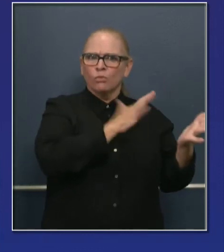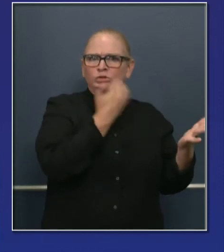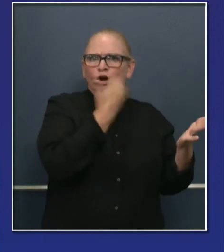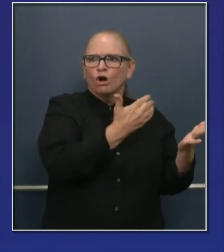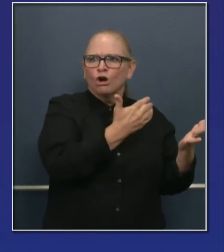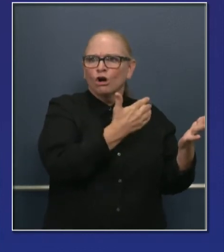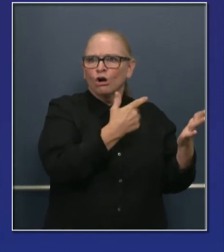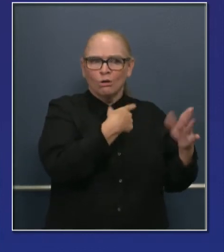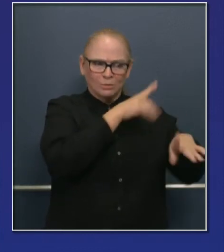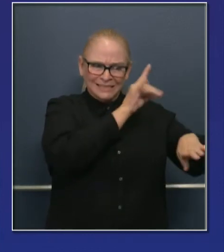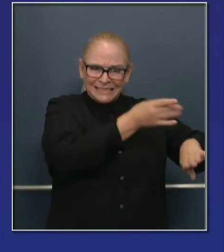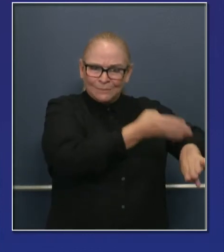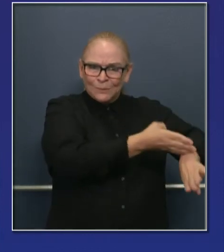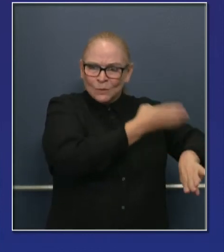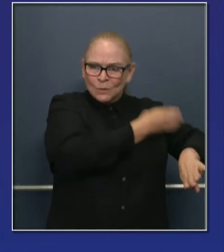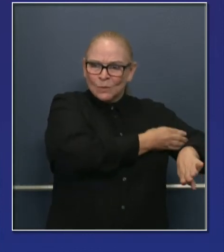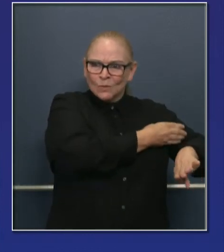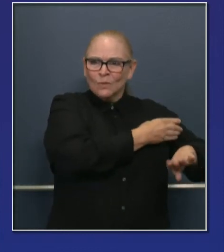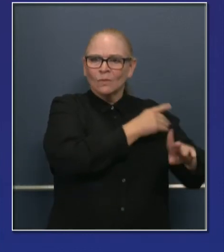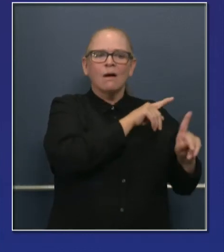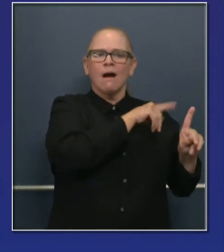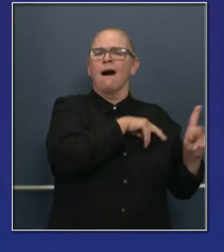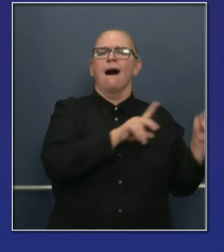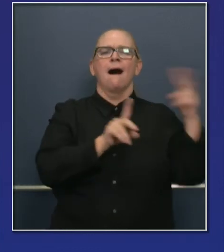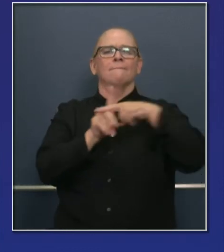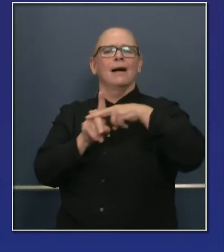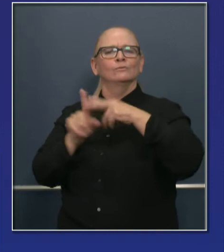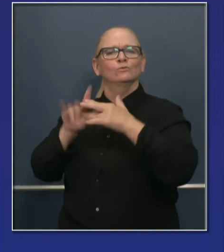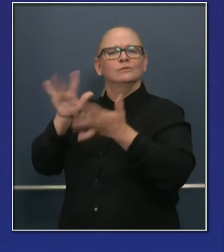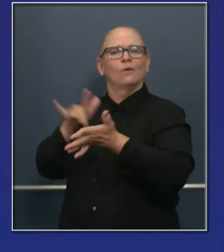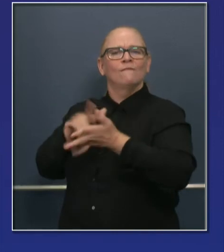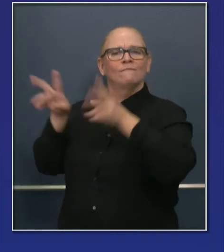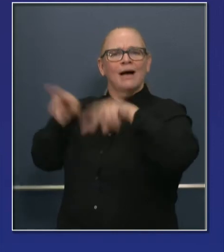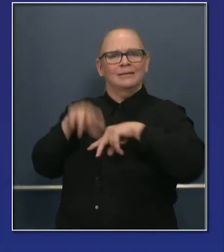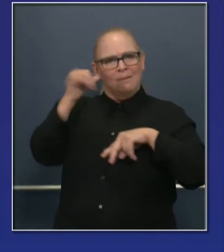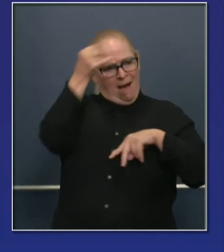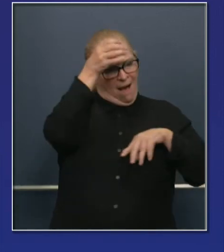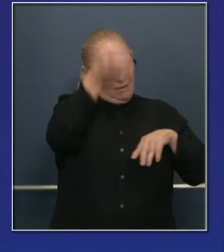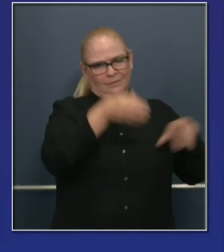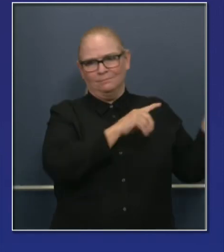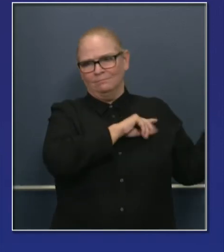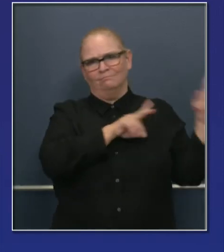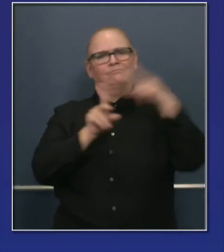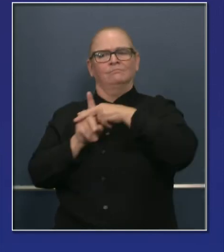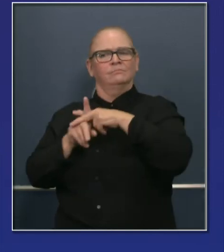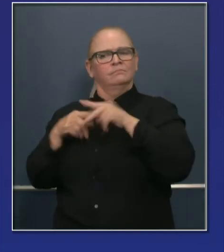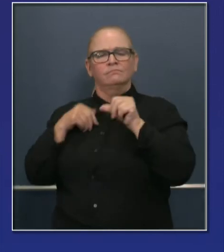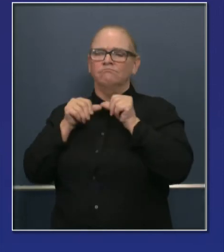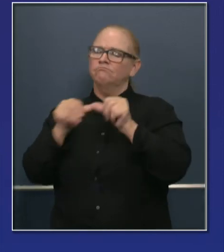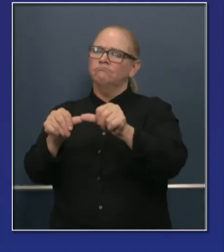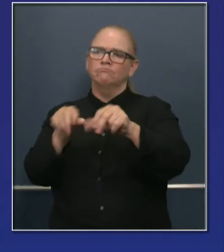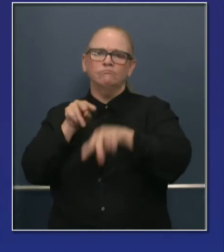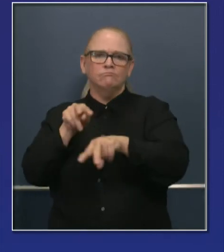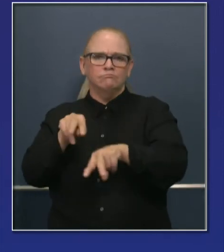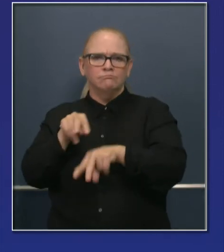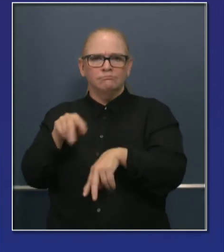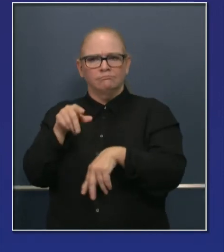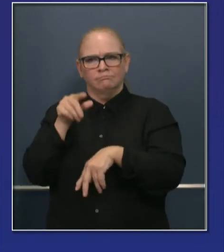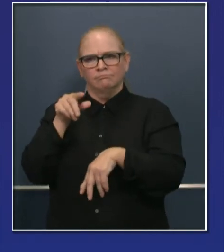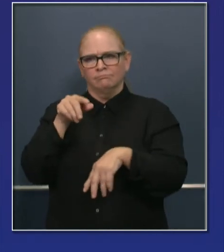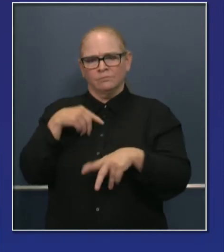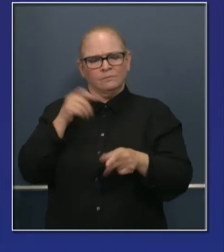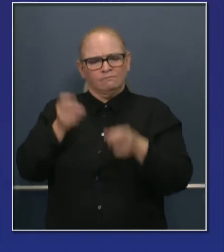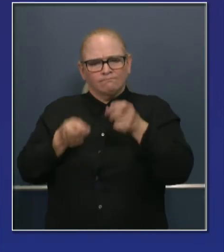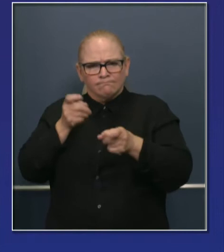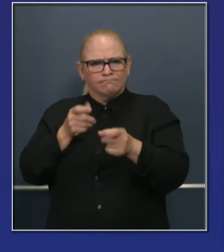I do, as we do, that the effort is ongoing. There's a constancy to our focus. There's not just a passing